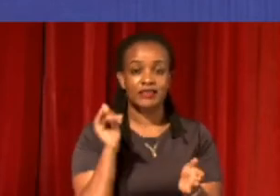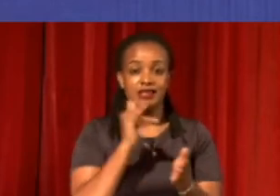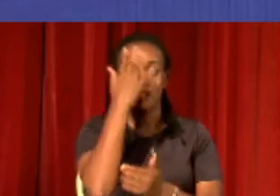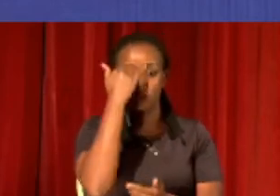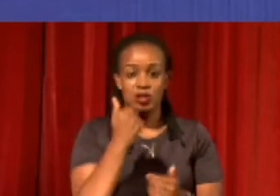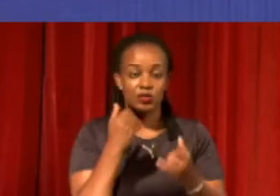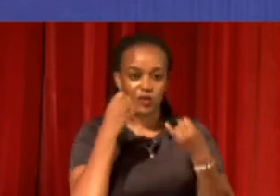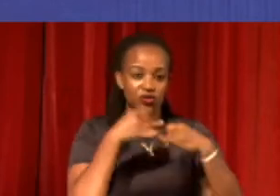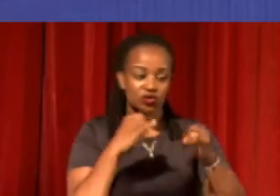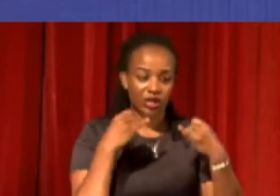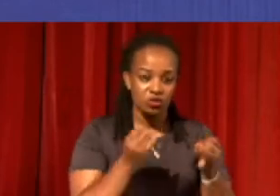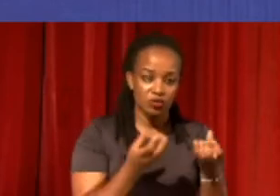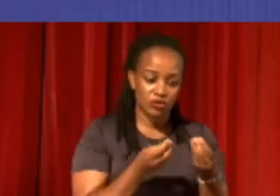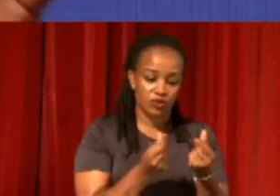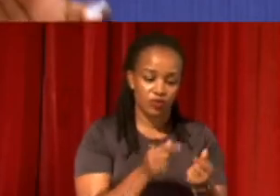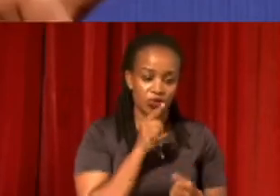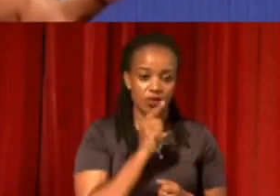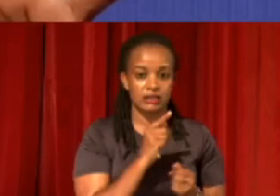that talent into